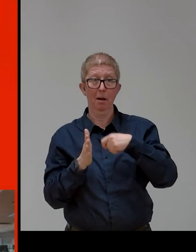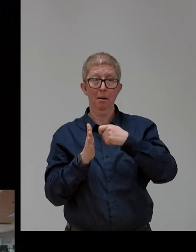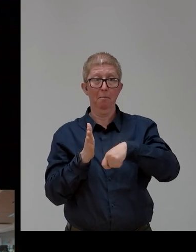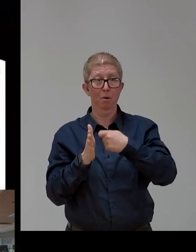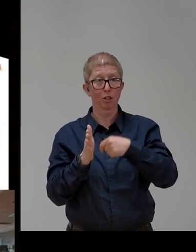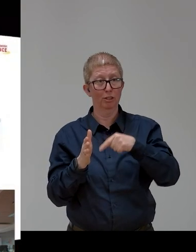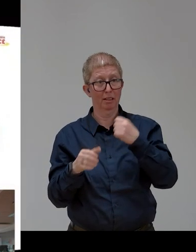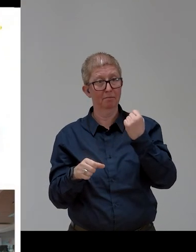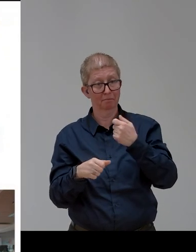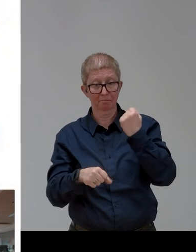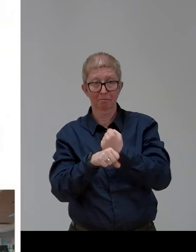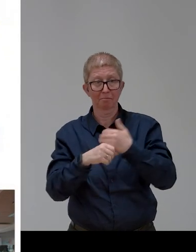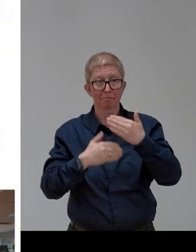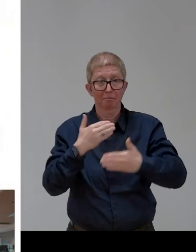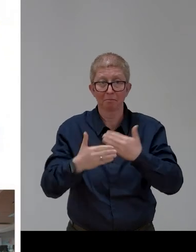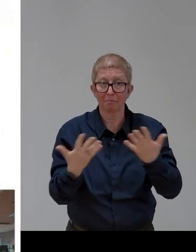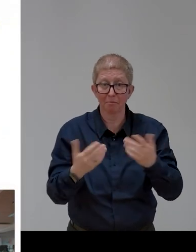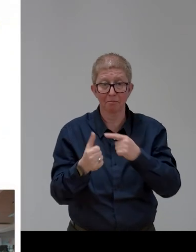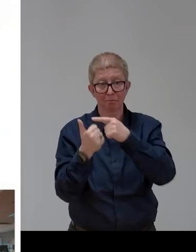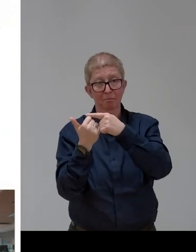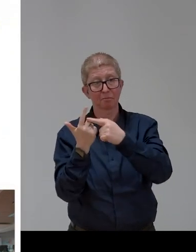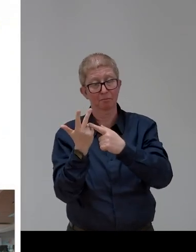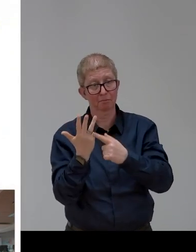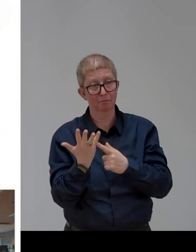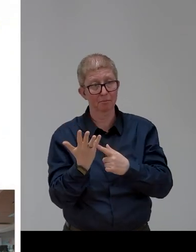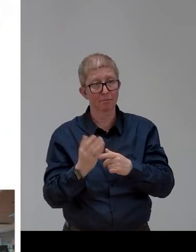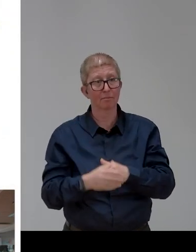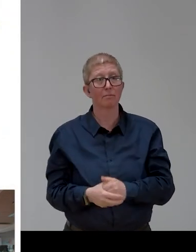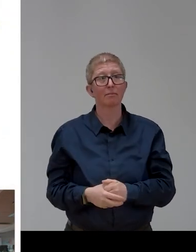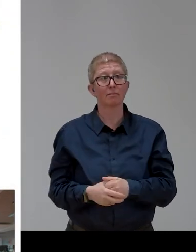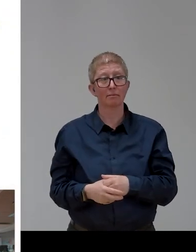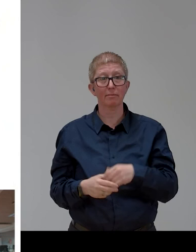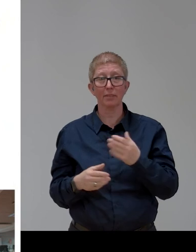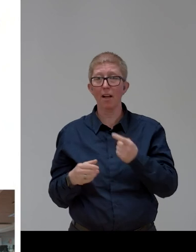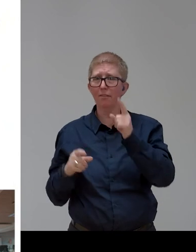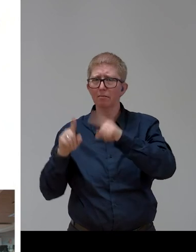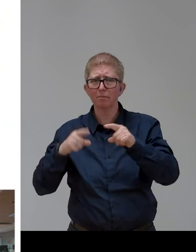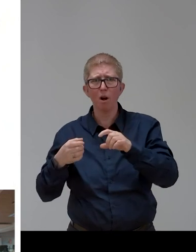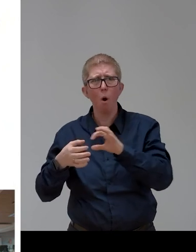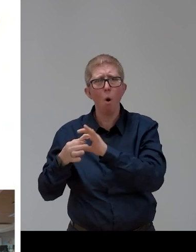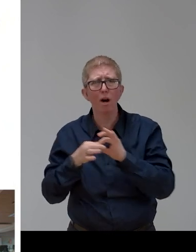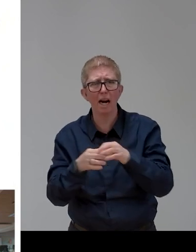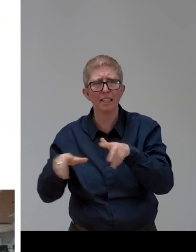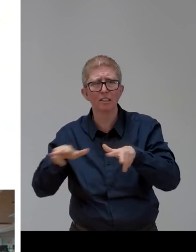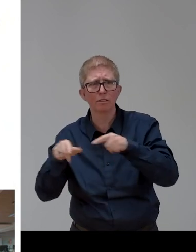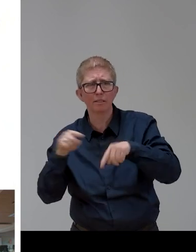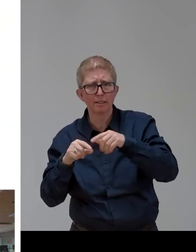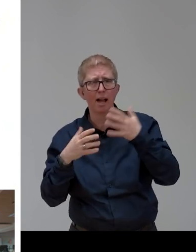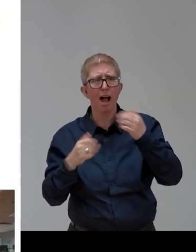and the Royal Board on Disability, an independent organization attached to the Ministry of Social Rights and